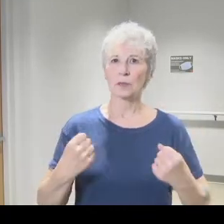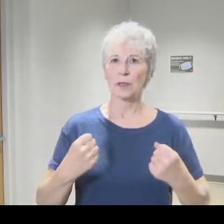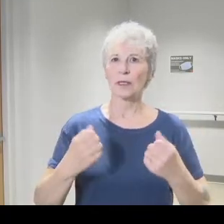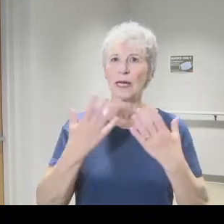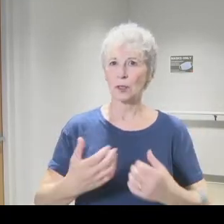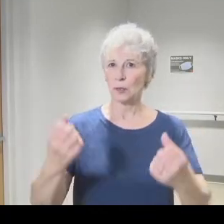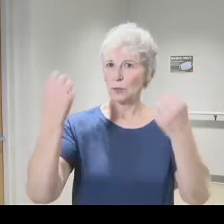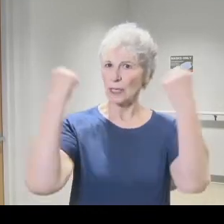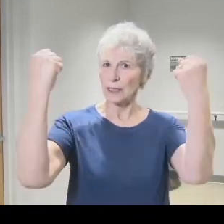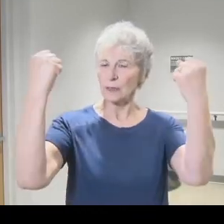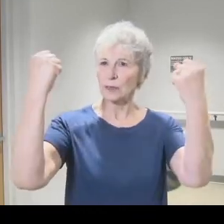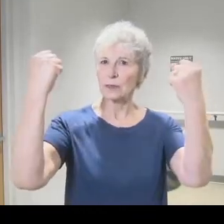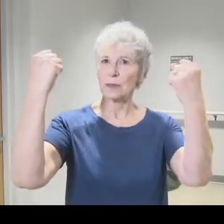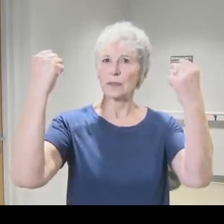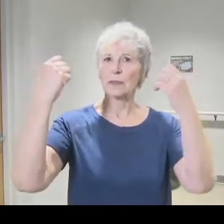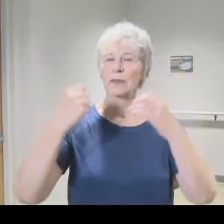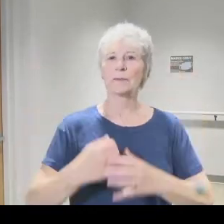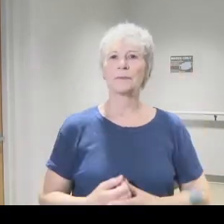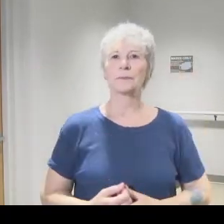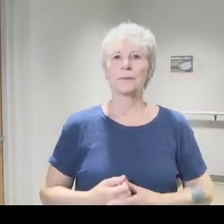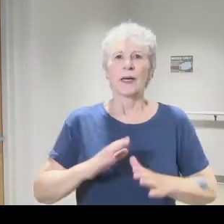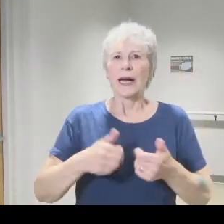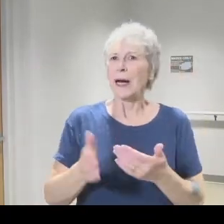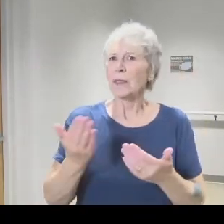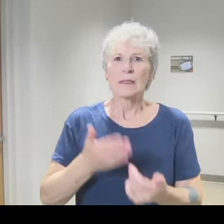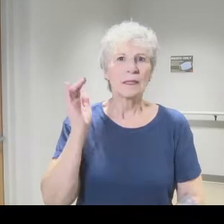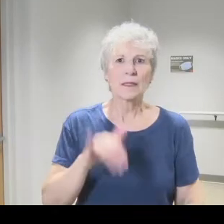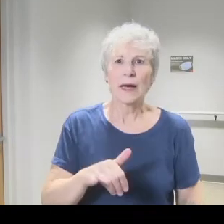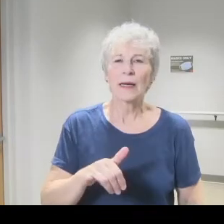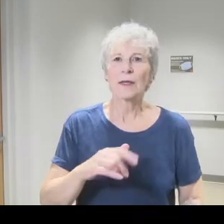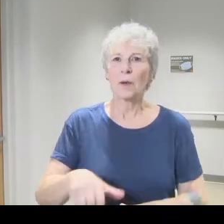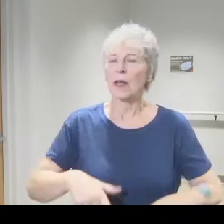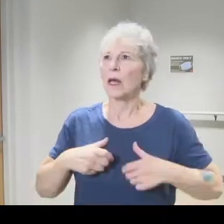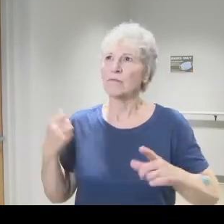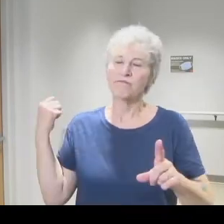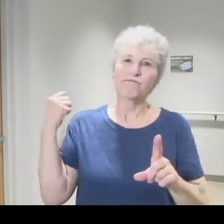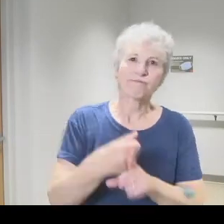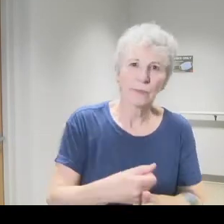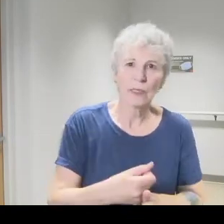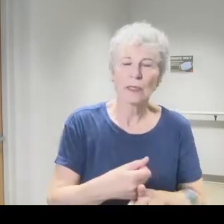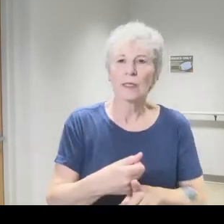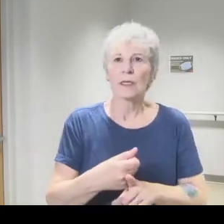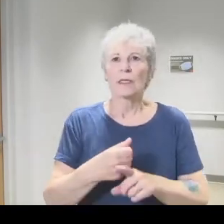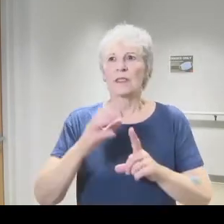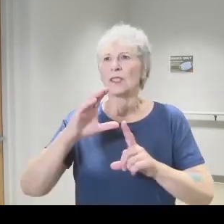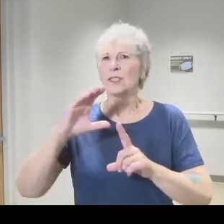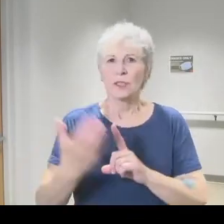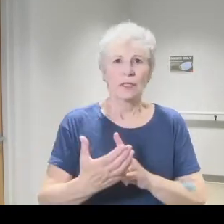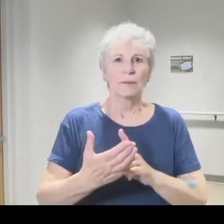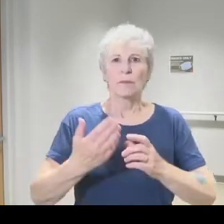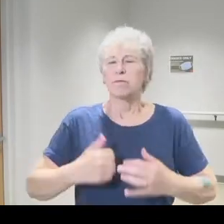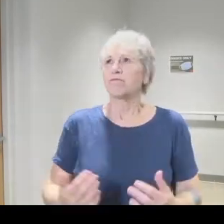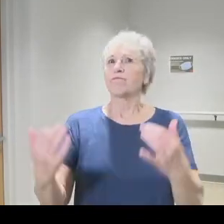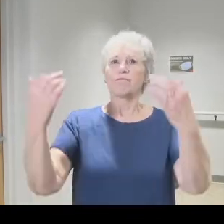and courageous." How easy is that when life hits, when the circumstances of life